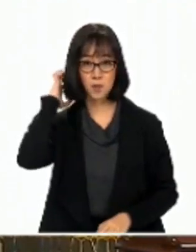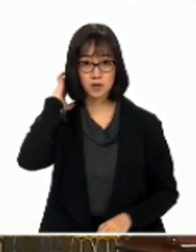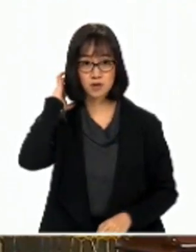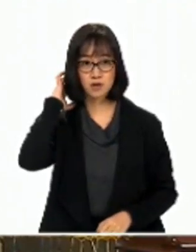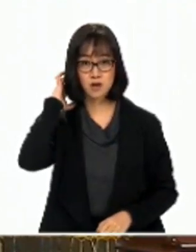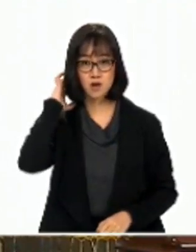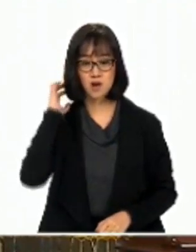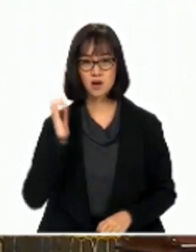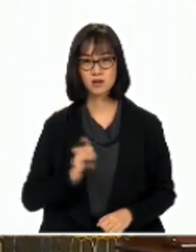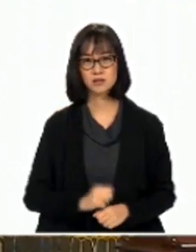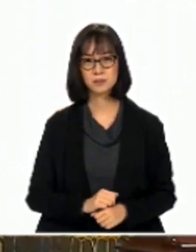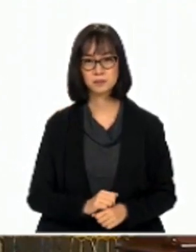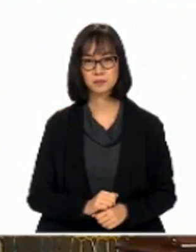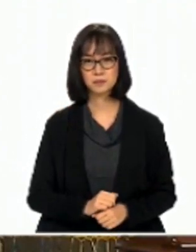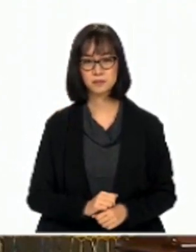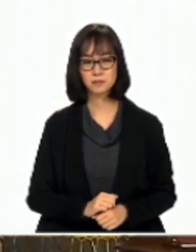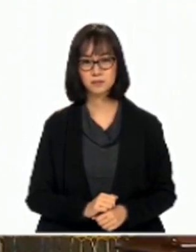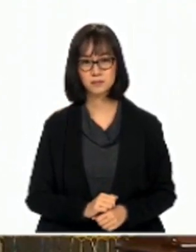campaign